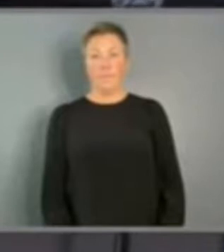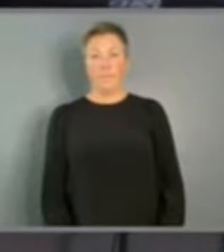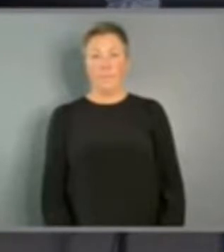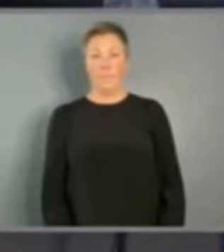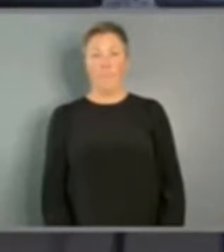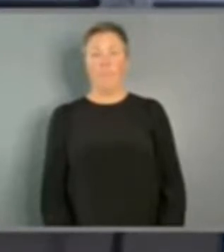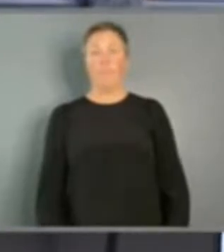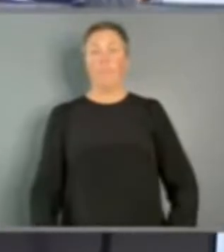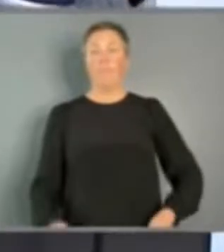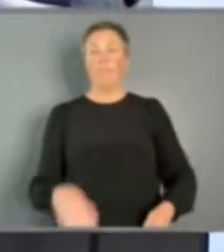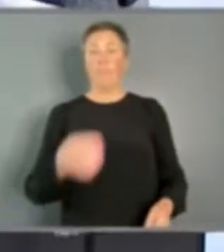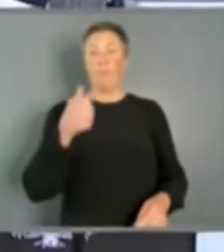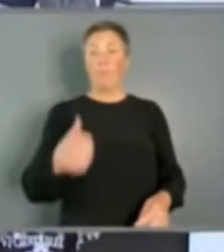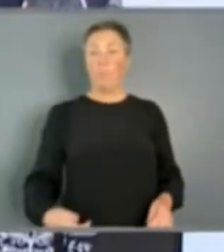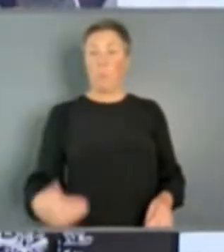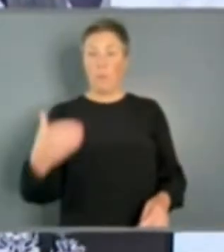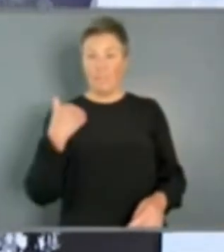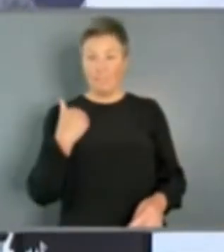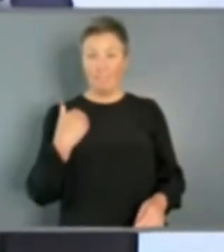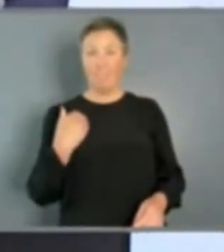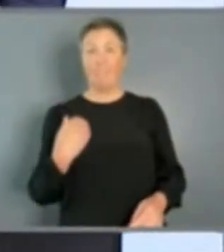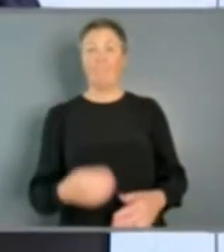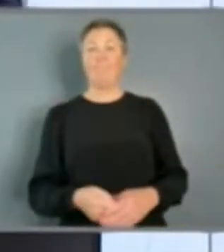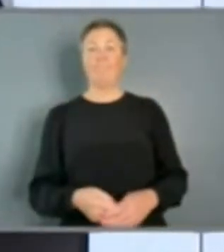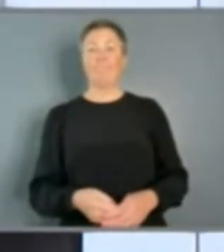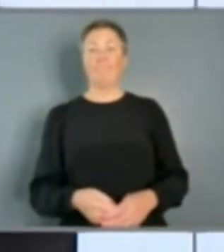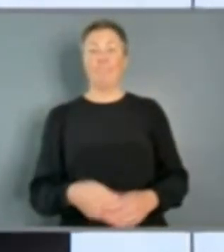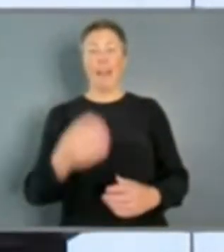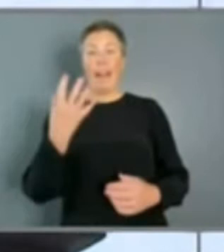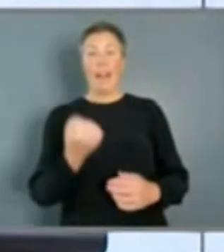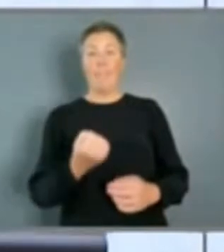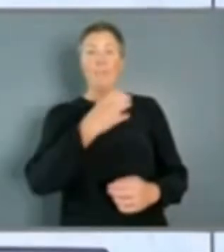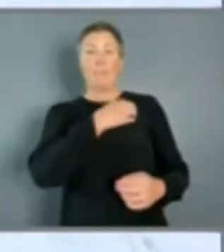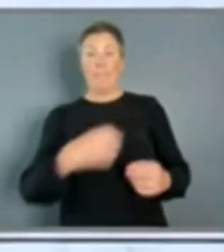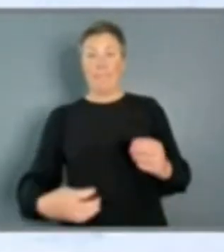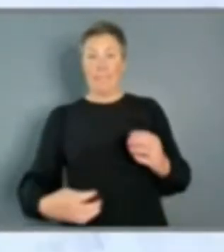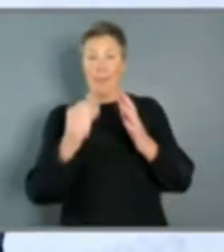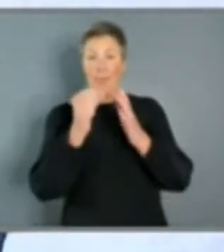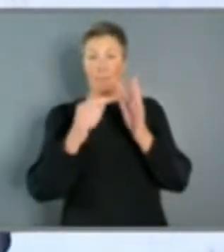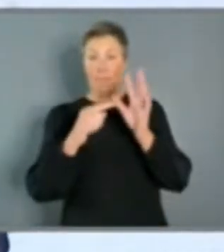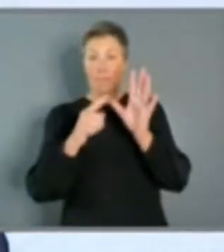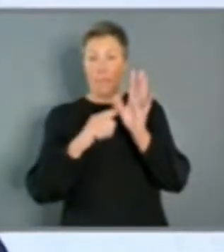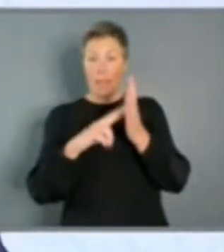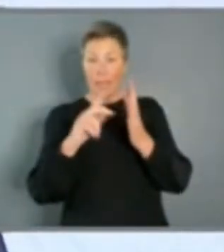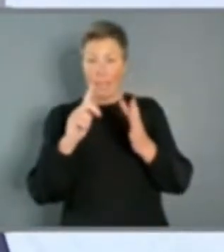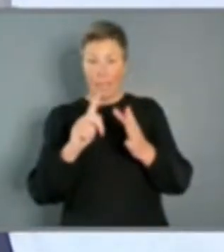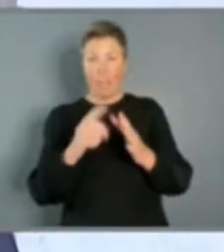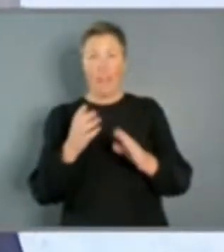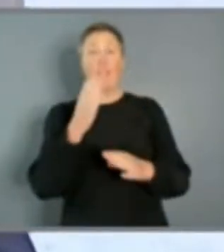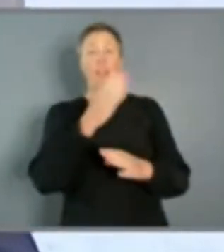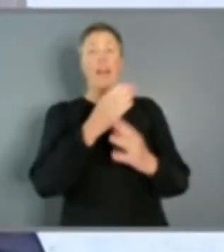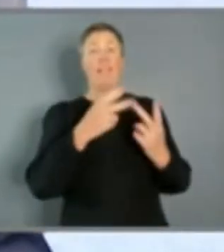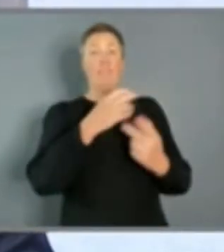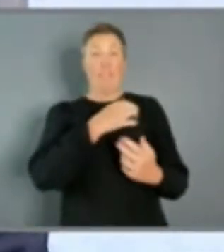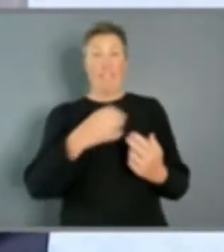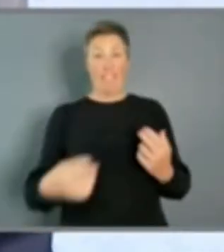Good morning, everyone. I'm joined by Minister Payne and Minister Seselja, the Minister for the Pacific, of course,